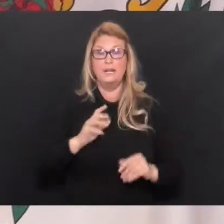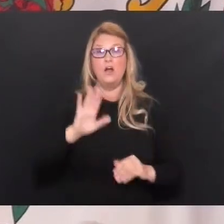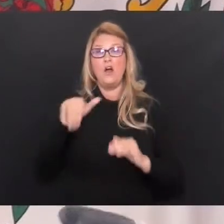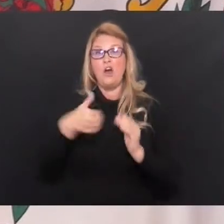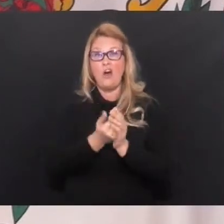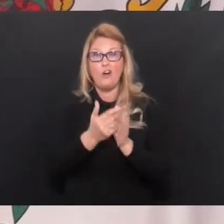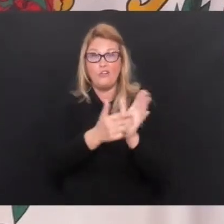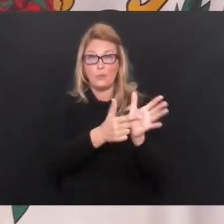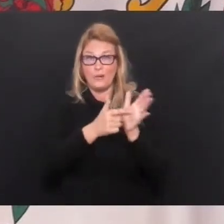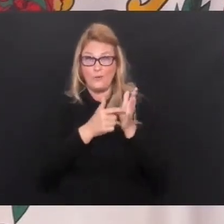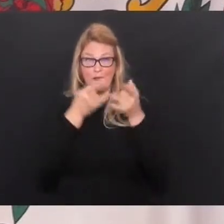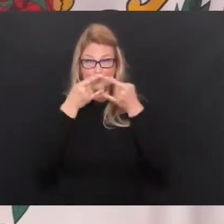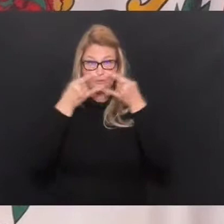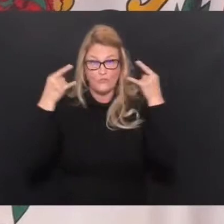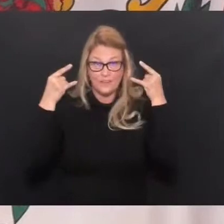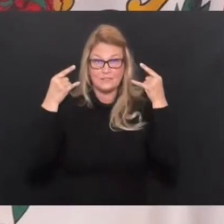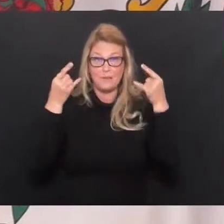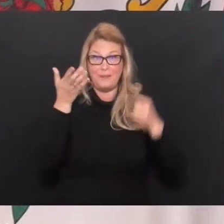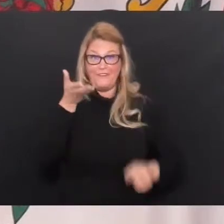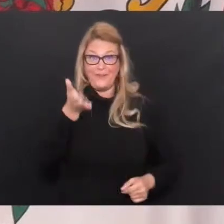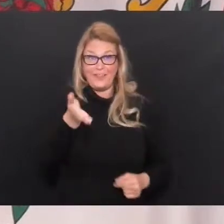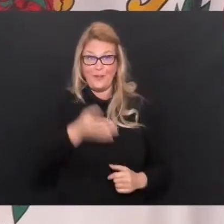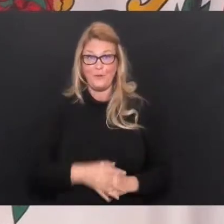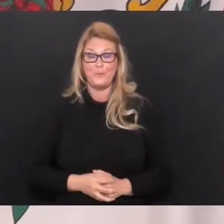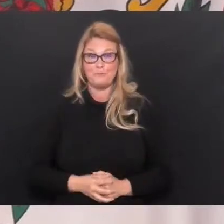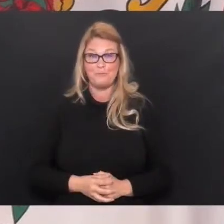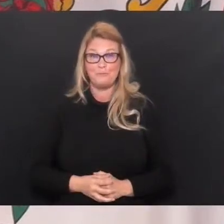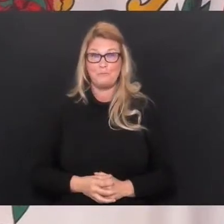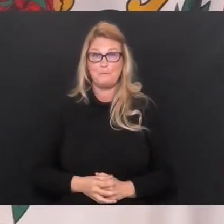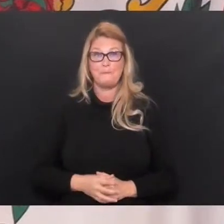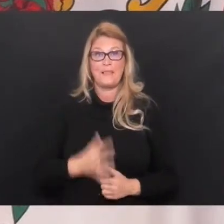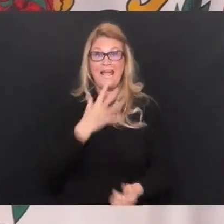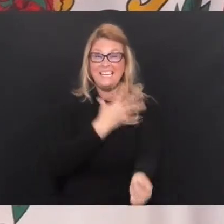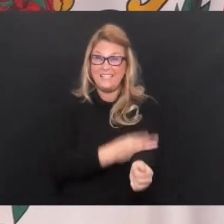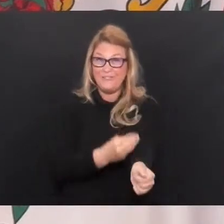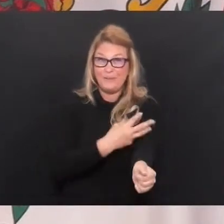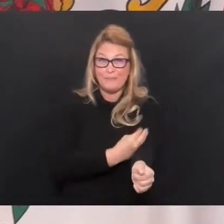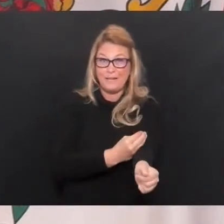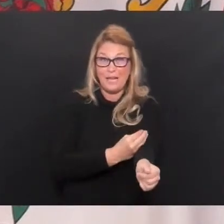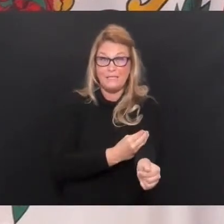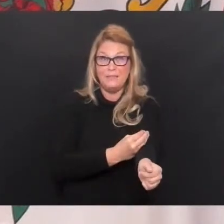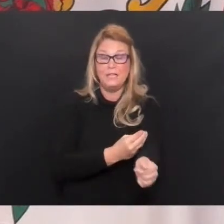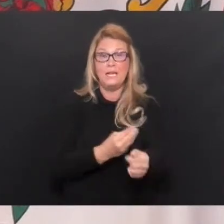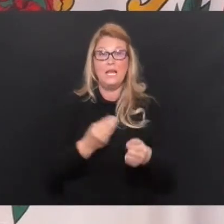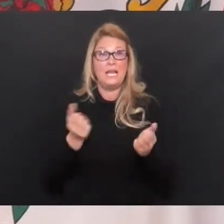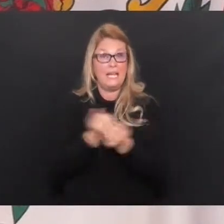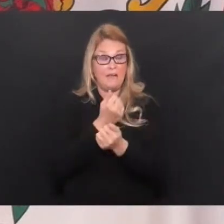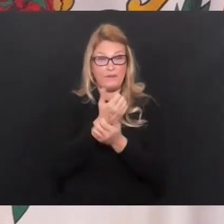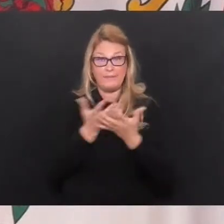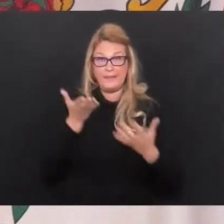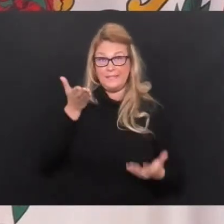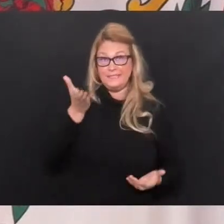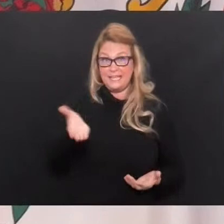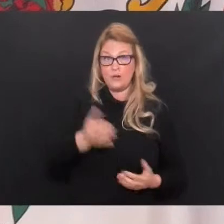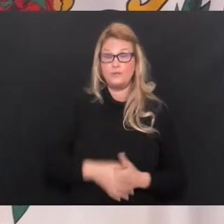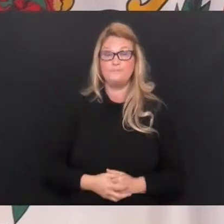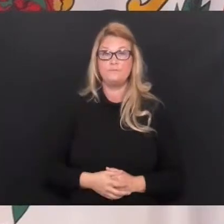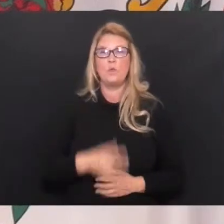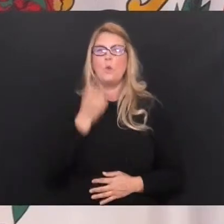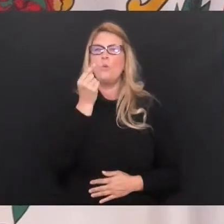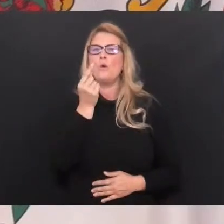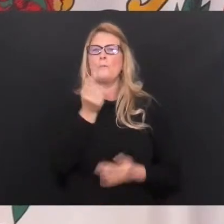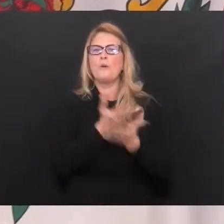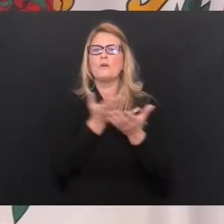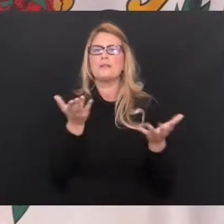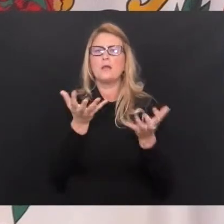face coverings and all that, and everything from the standpoint of giving blood and everything. And the only other thing I want to say